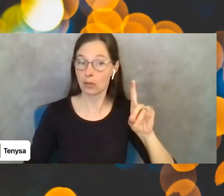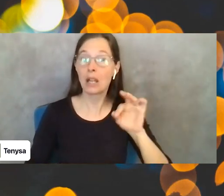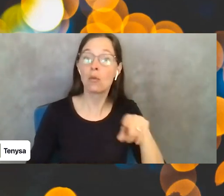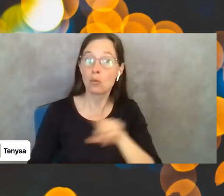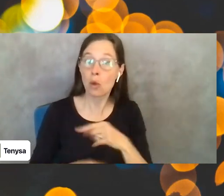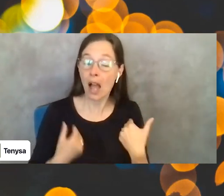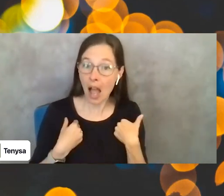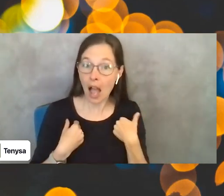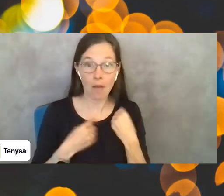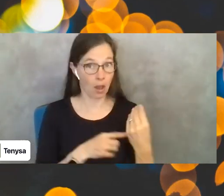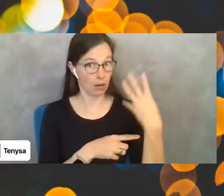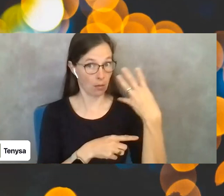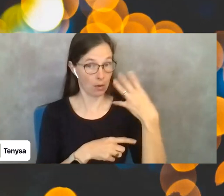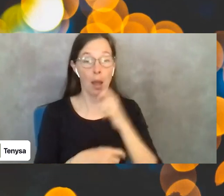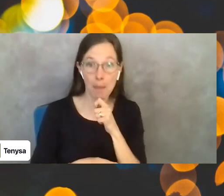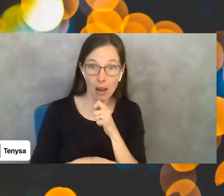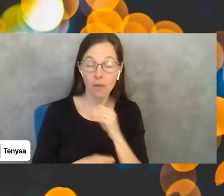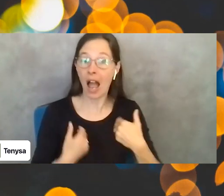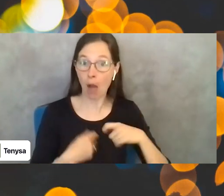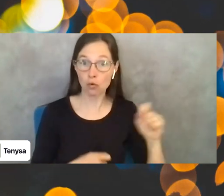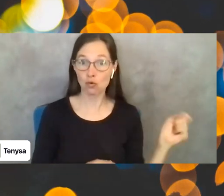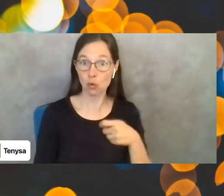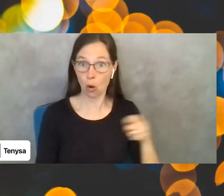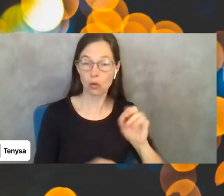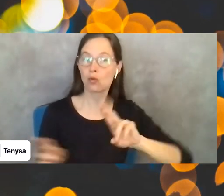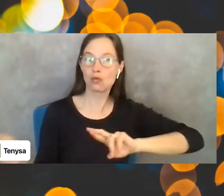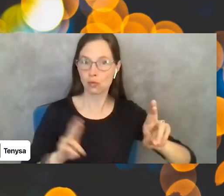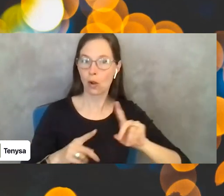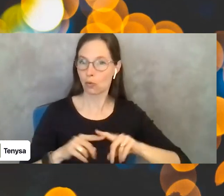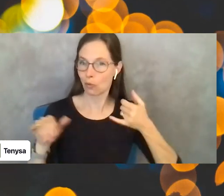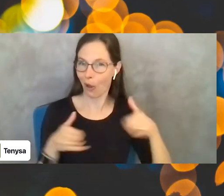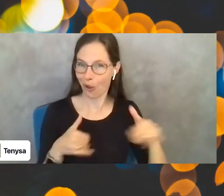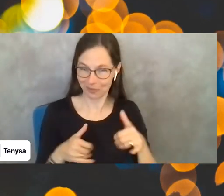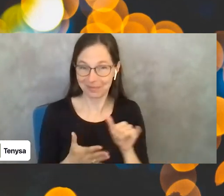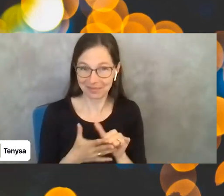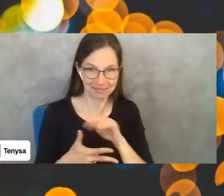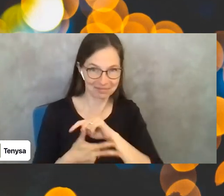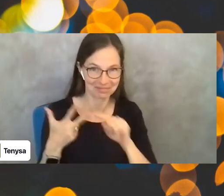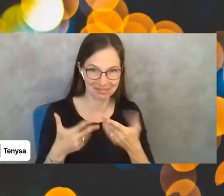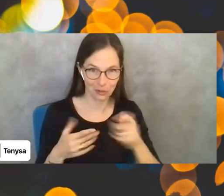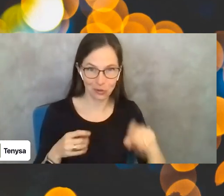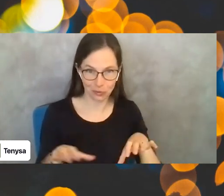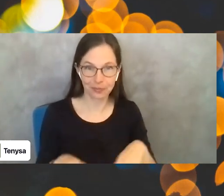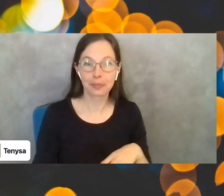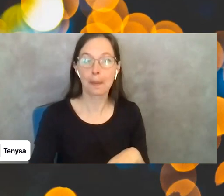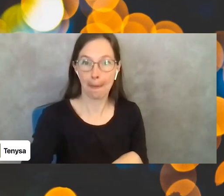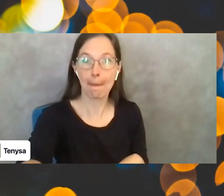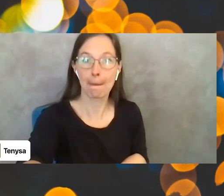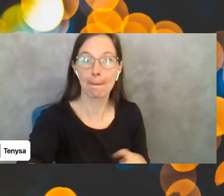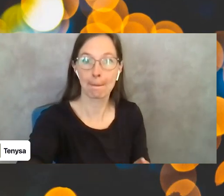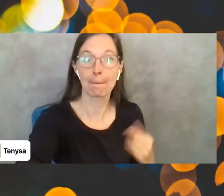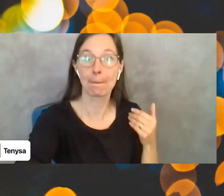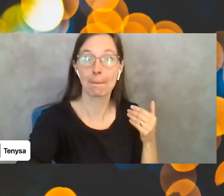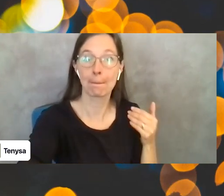a sword, and you are ready to party. That would be that. Those are the things that you need to do. All right, moving on